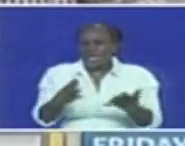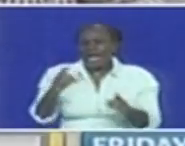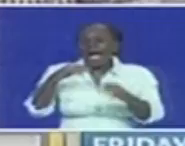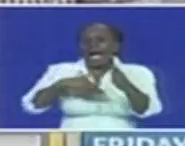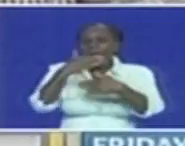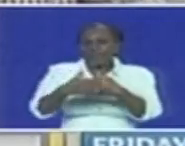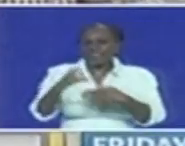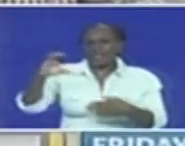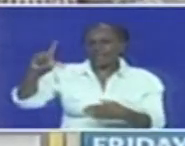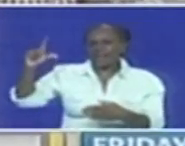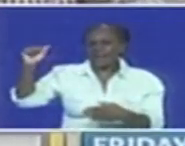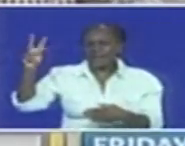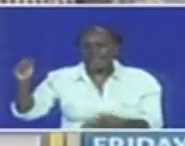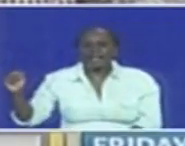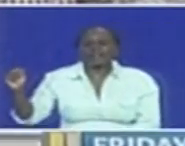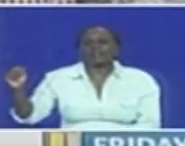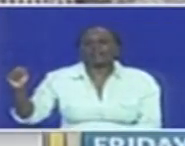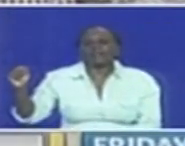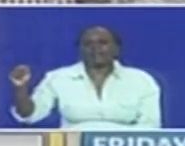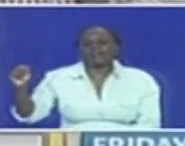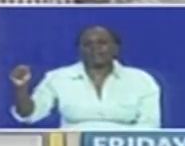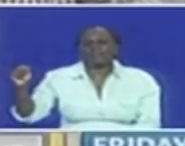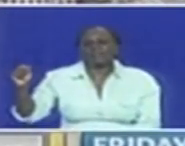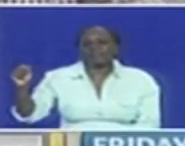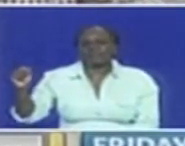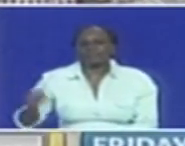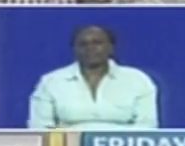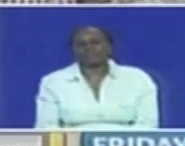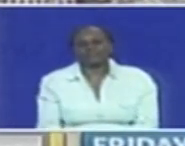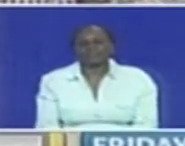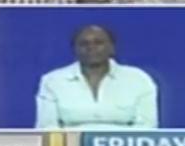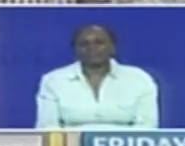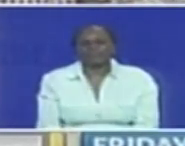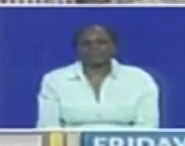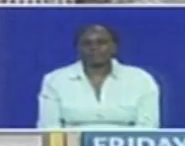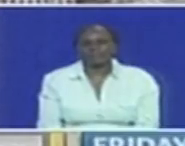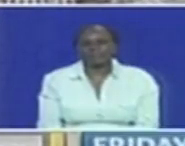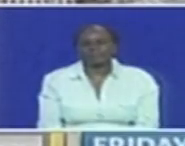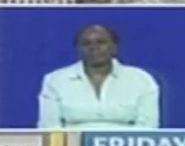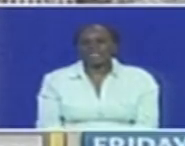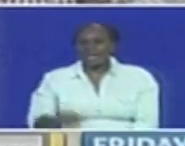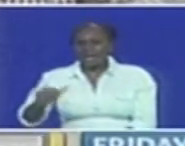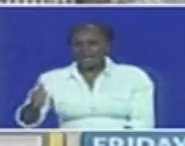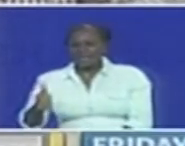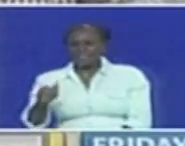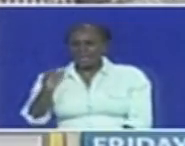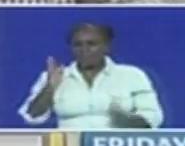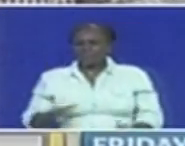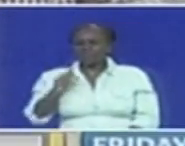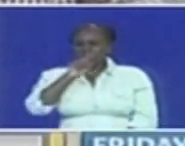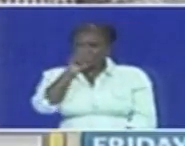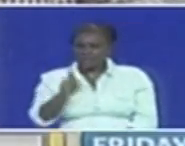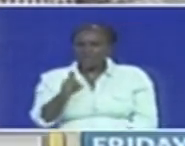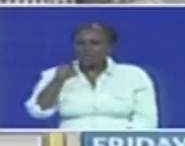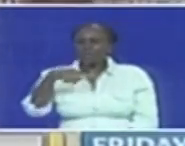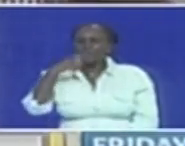say clandestine, clandestine move. Clandestine move. All right, at Chelotis is asking, how